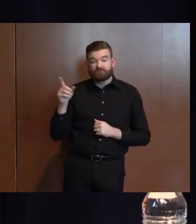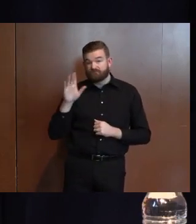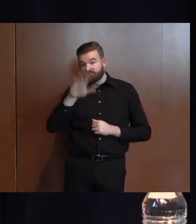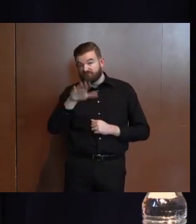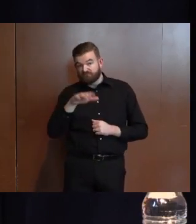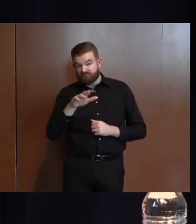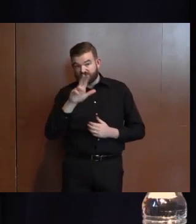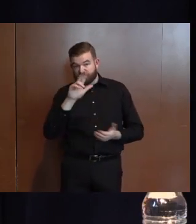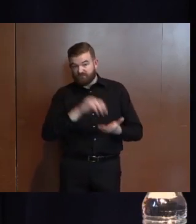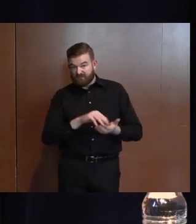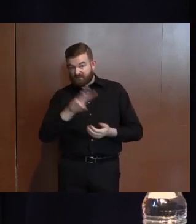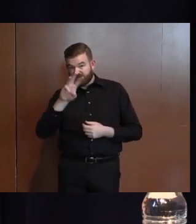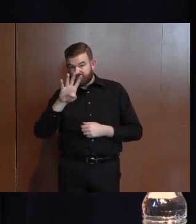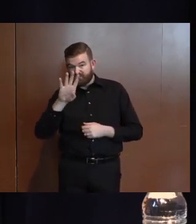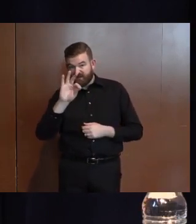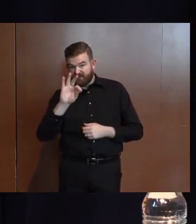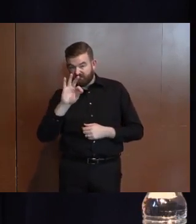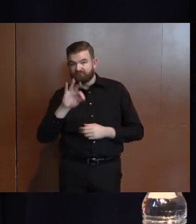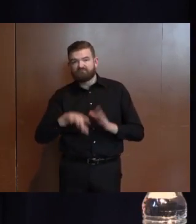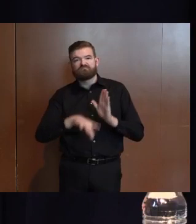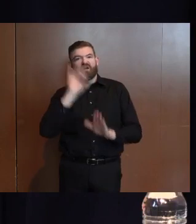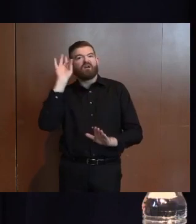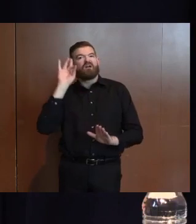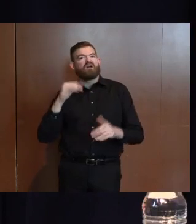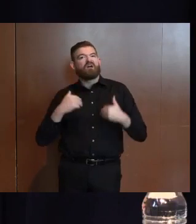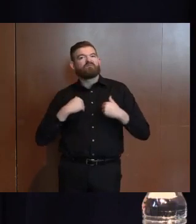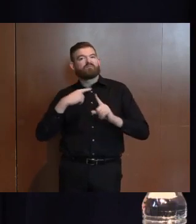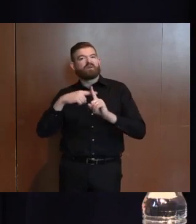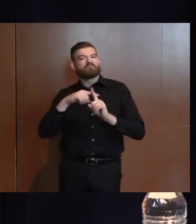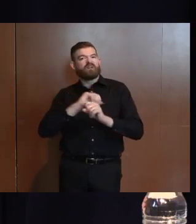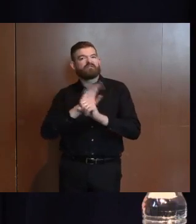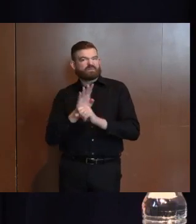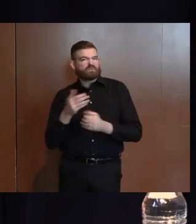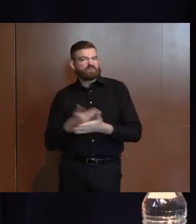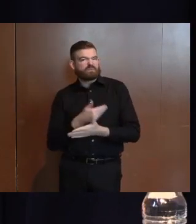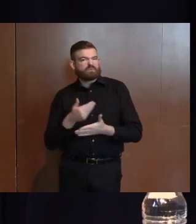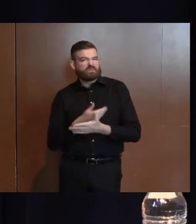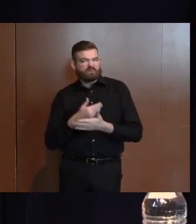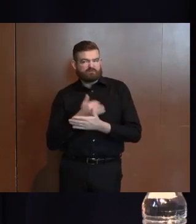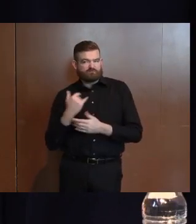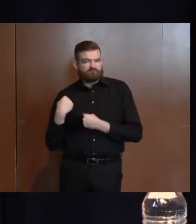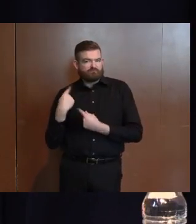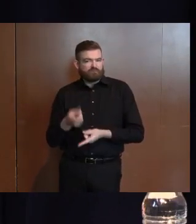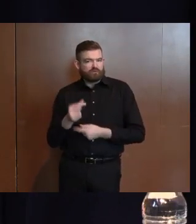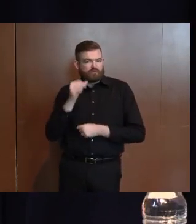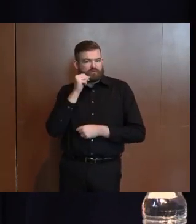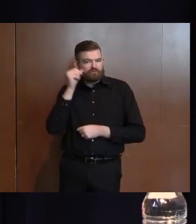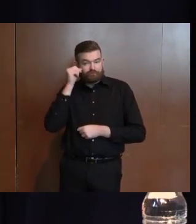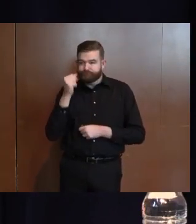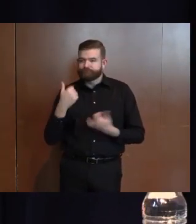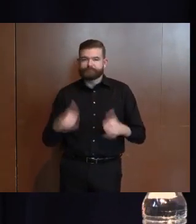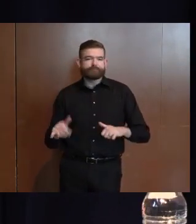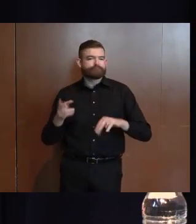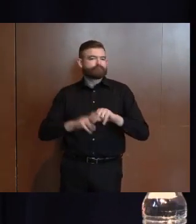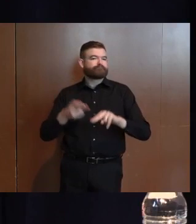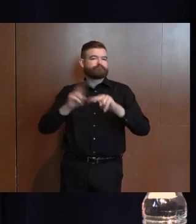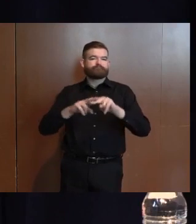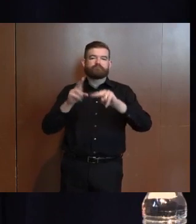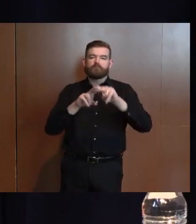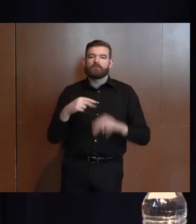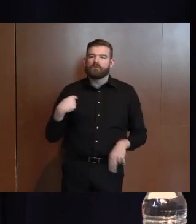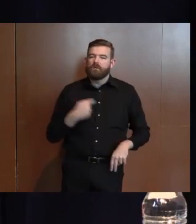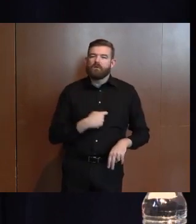3,649 new cases of COVID-19, and they continue to increase. It always saddens me